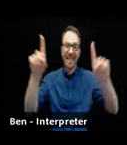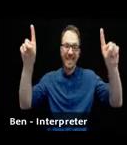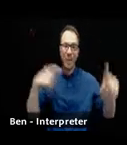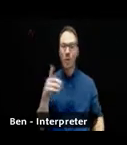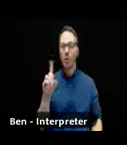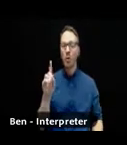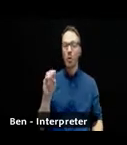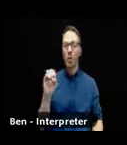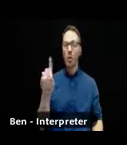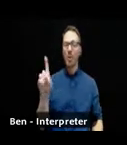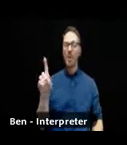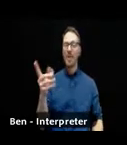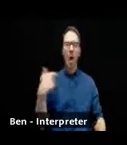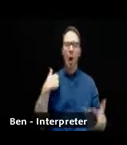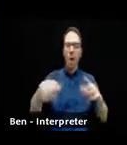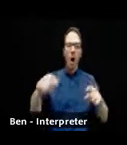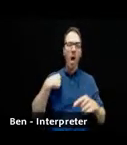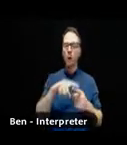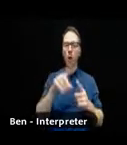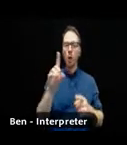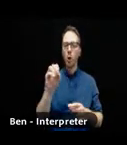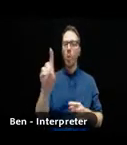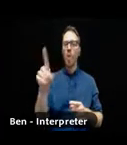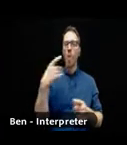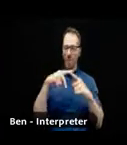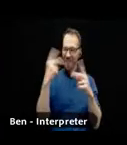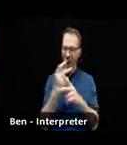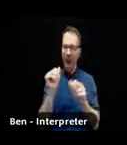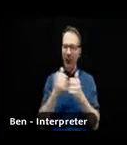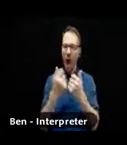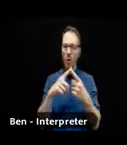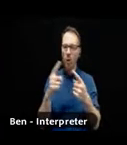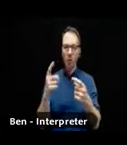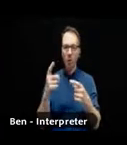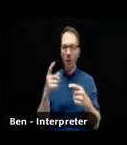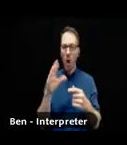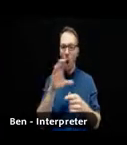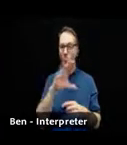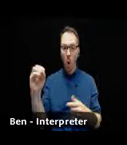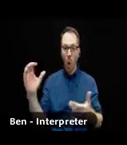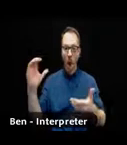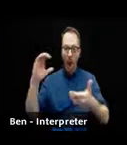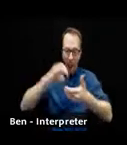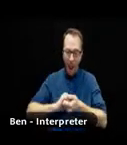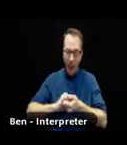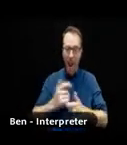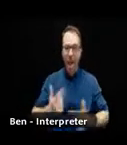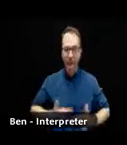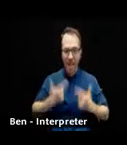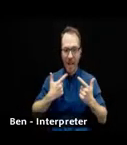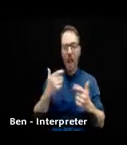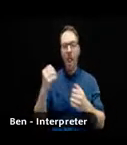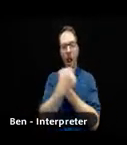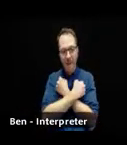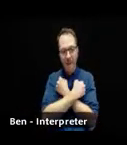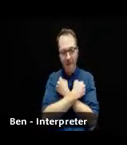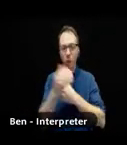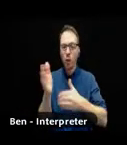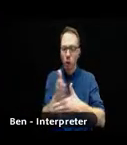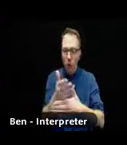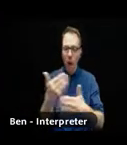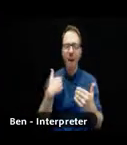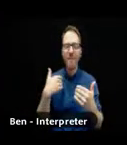us to be doomed. I want us to figure out how to cohabitate and to love and to share and to have happy,